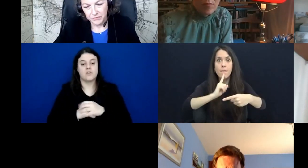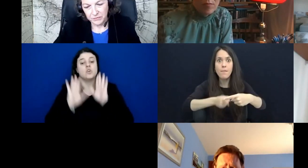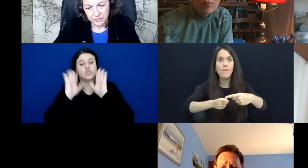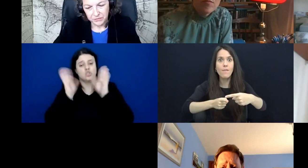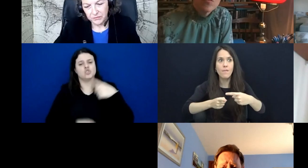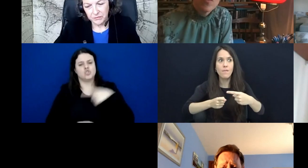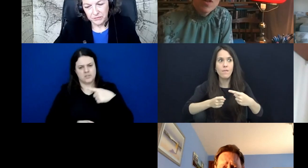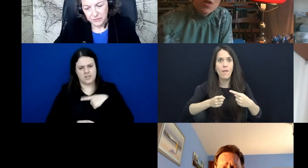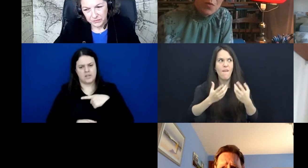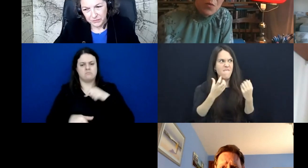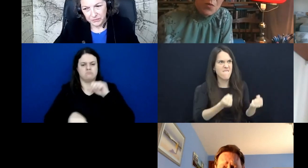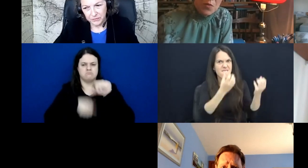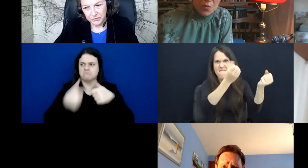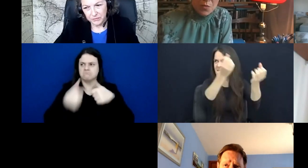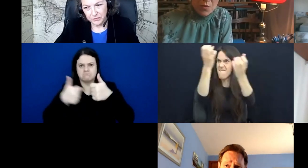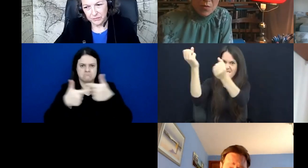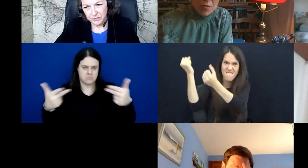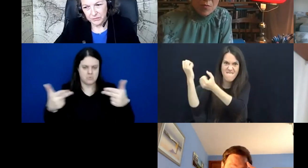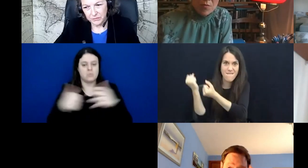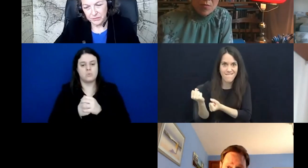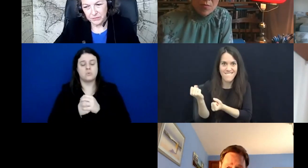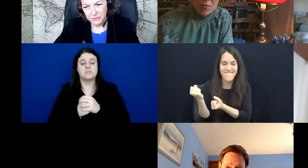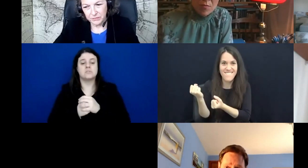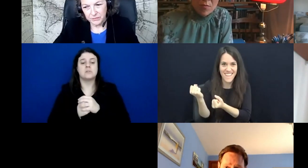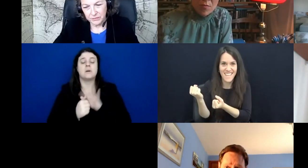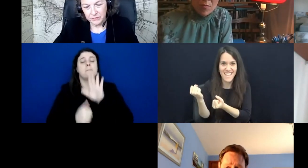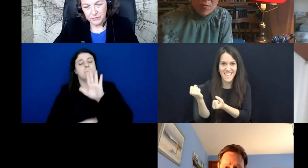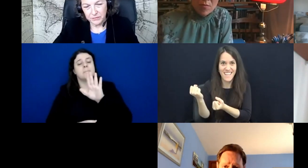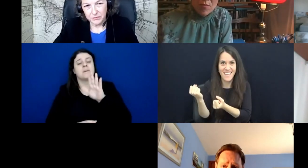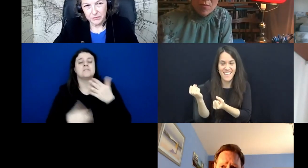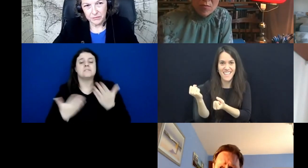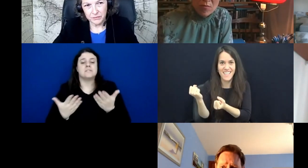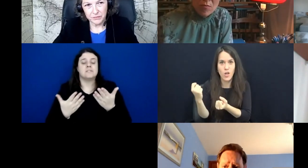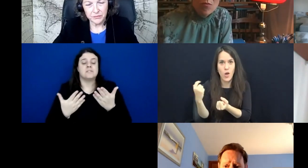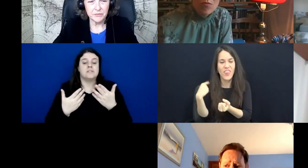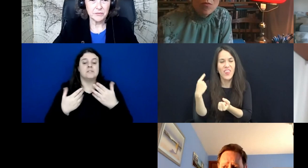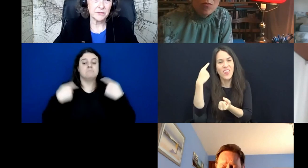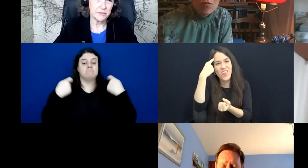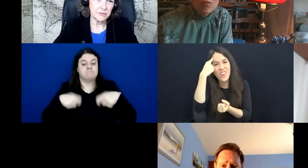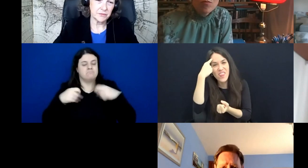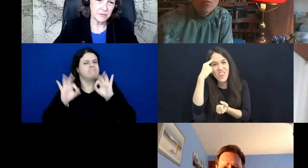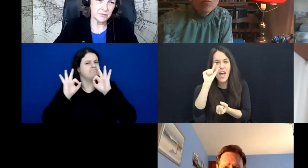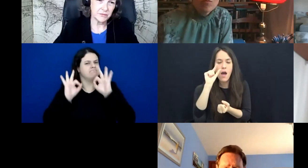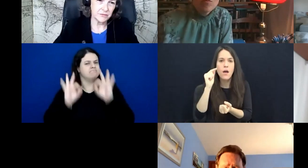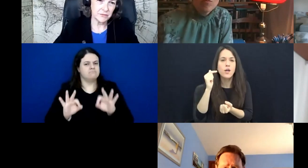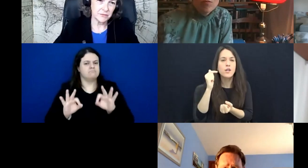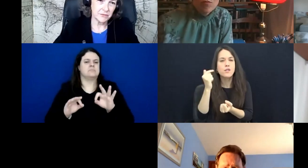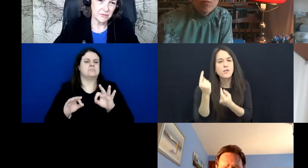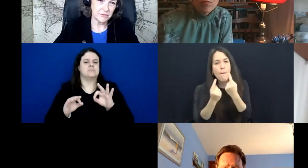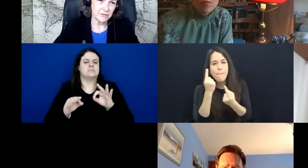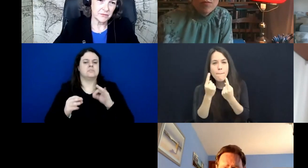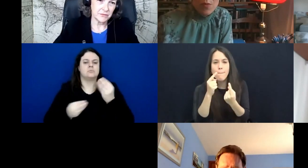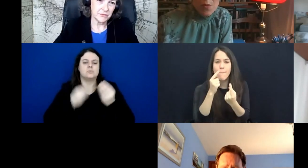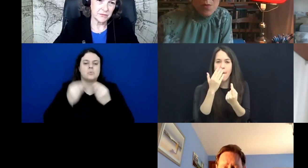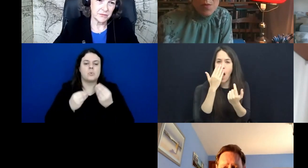existence. And I think that, you know, there's certain approaches that we can look at.